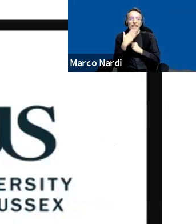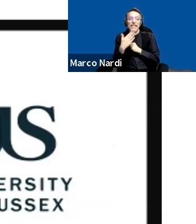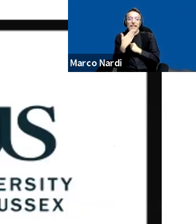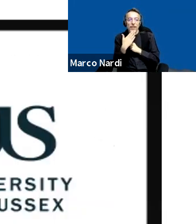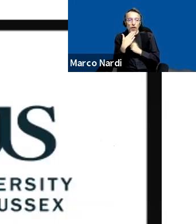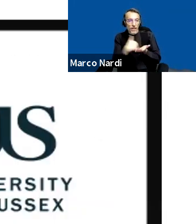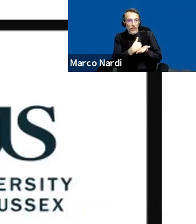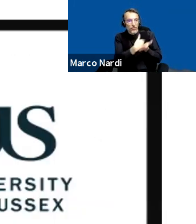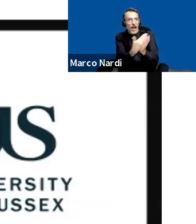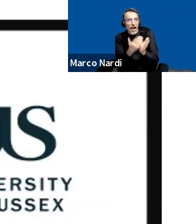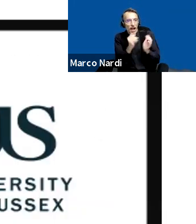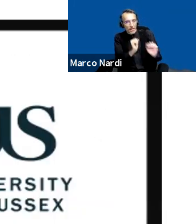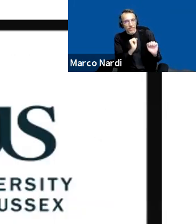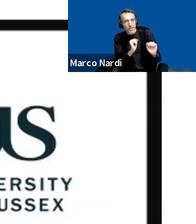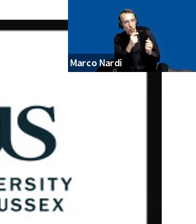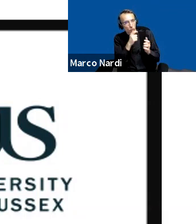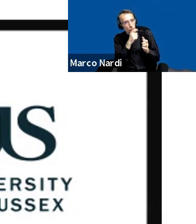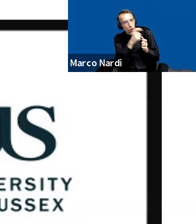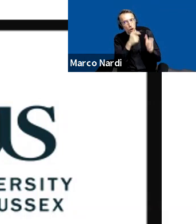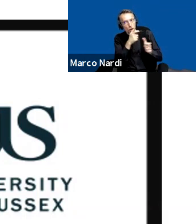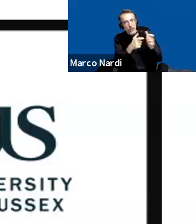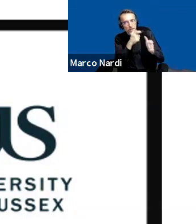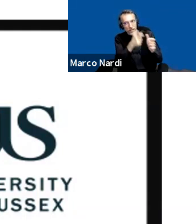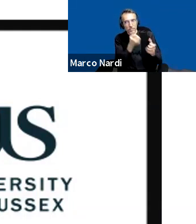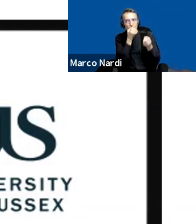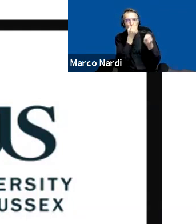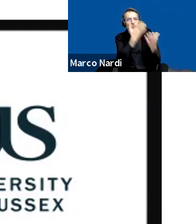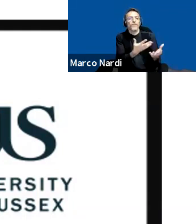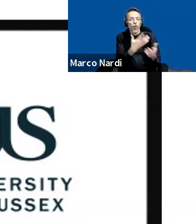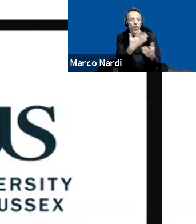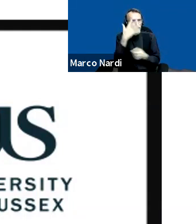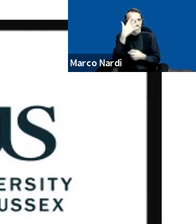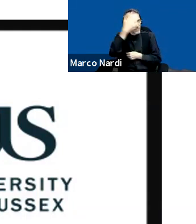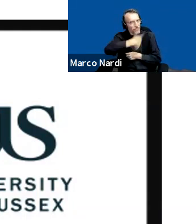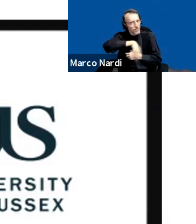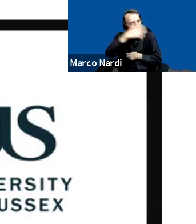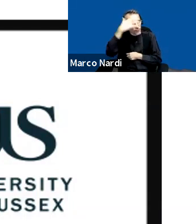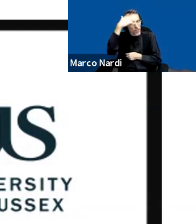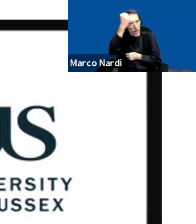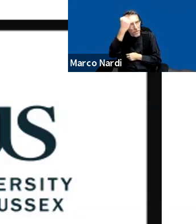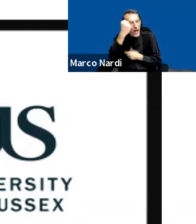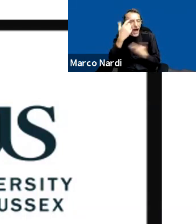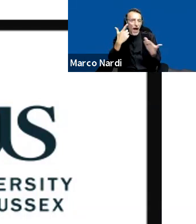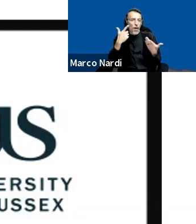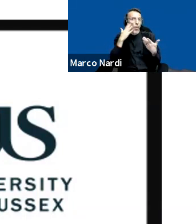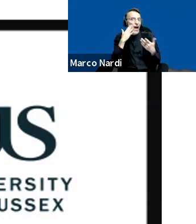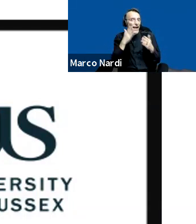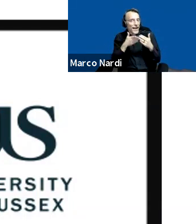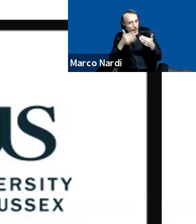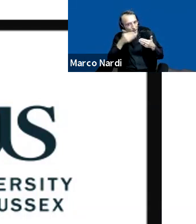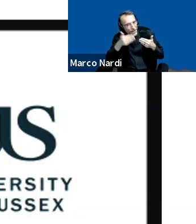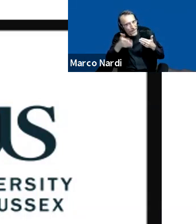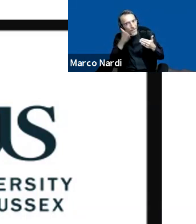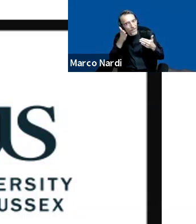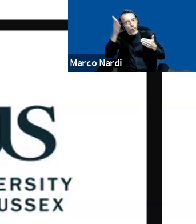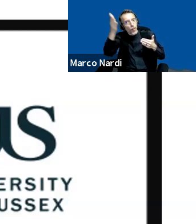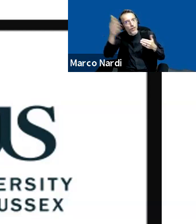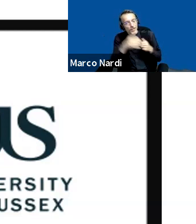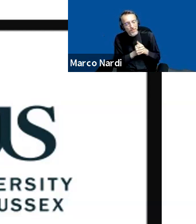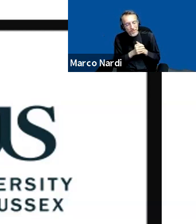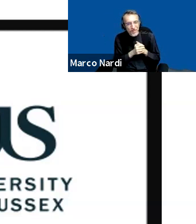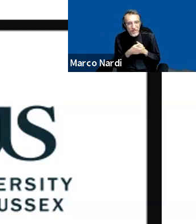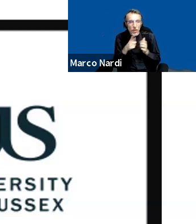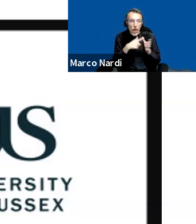those beautiful words with us. Let's keep those in mind as we move forward. Now to hear from Andy Sterling